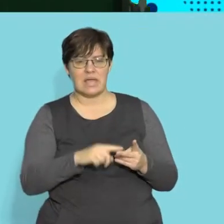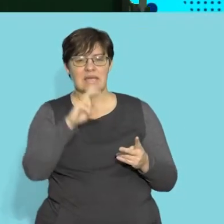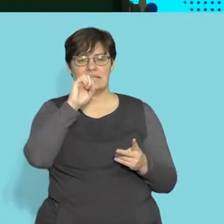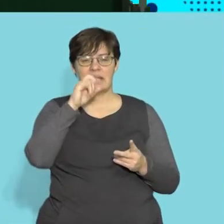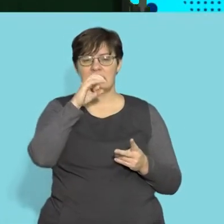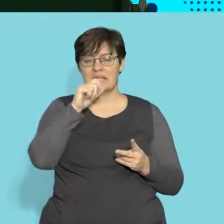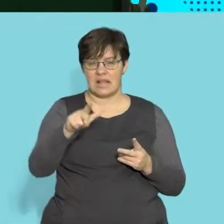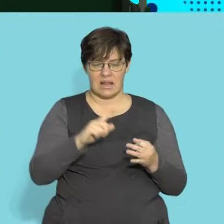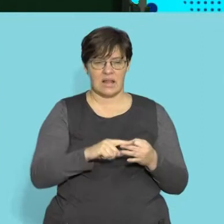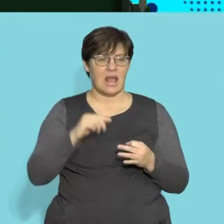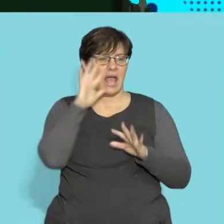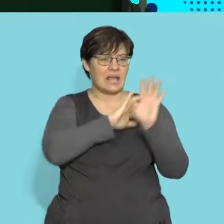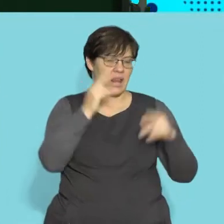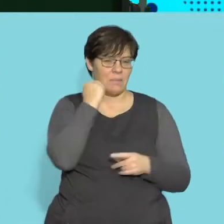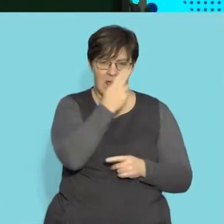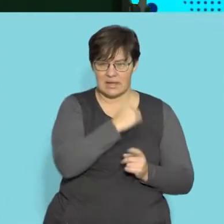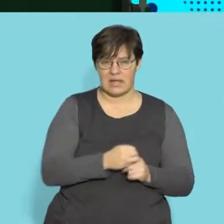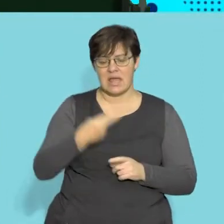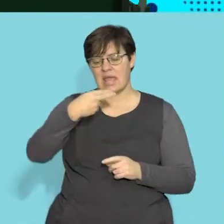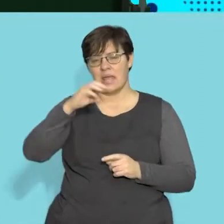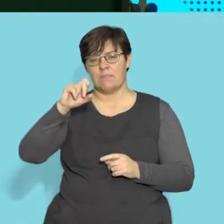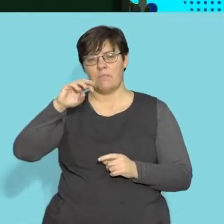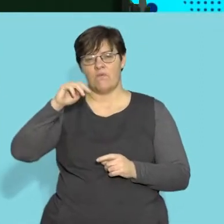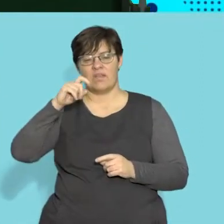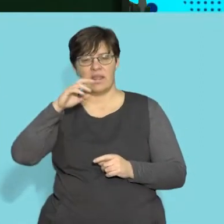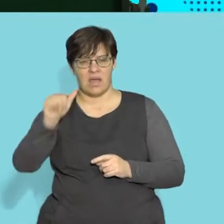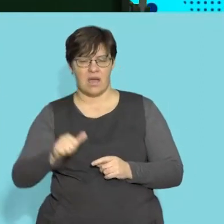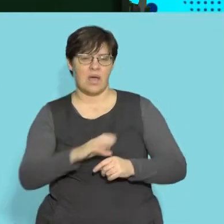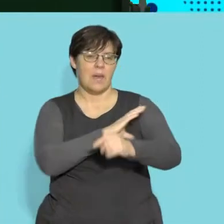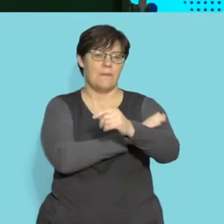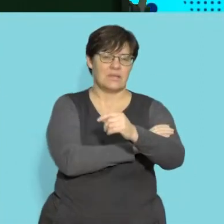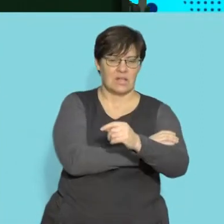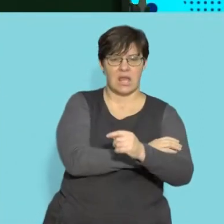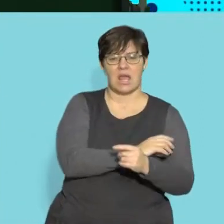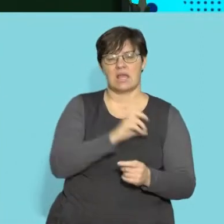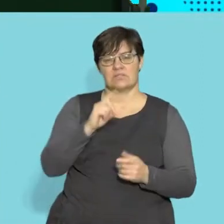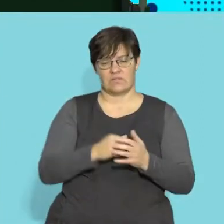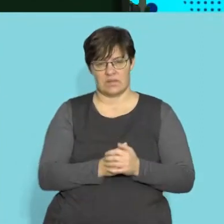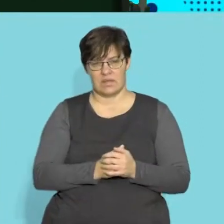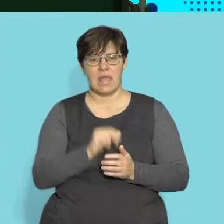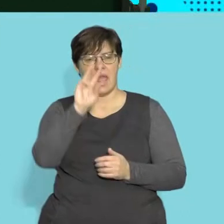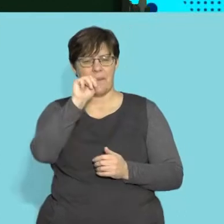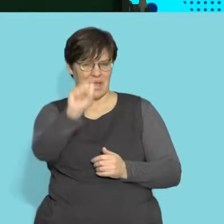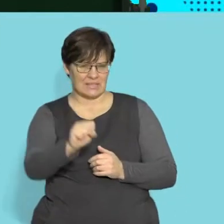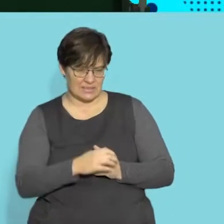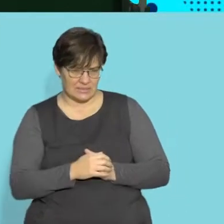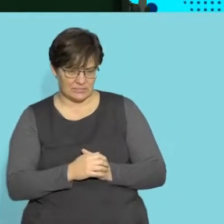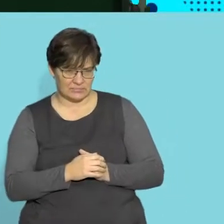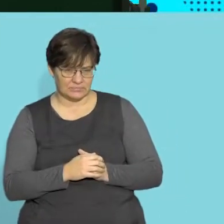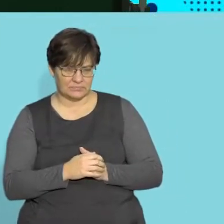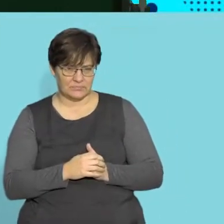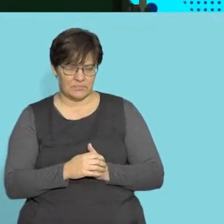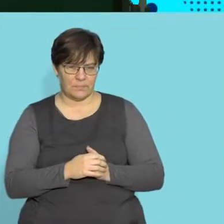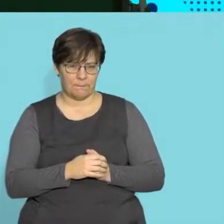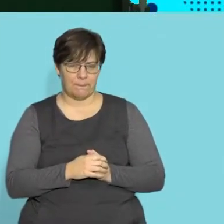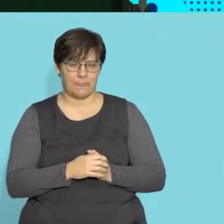anemia, color blindness, hemophilia, muscular dystrophy. These are important because they